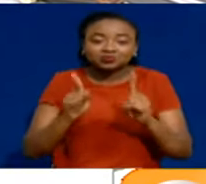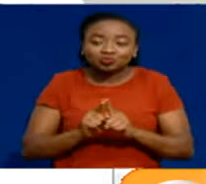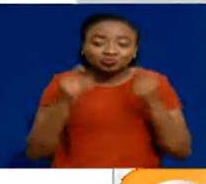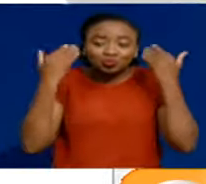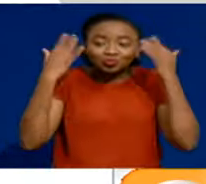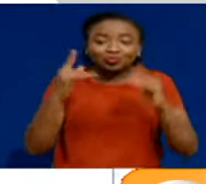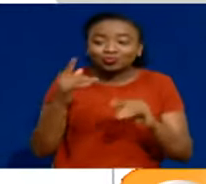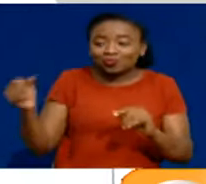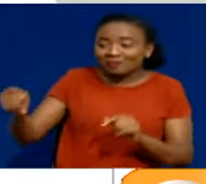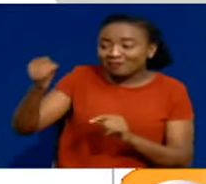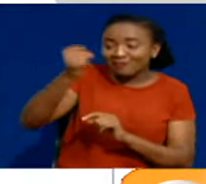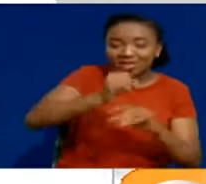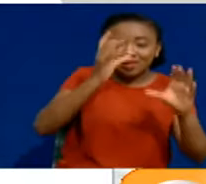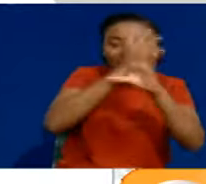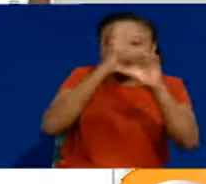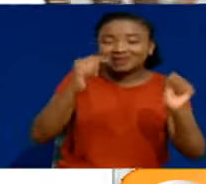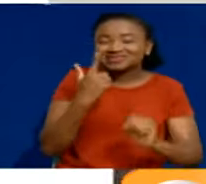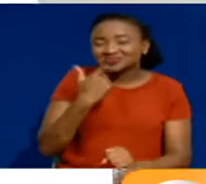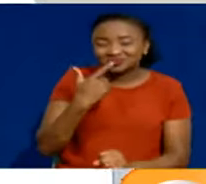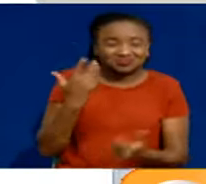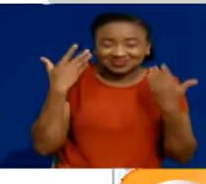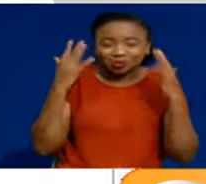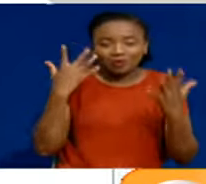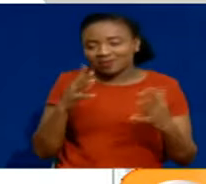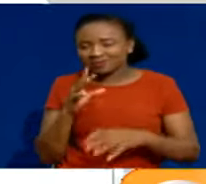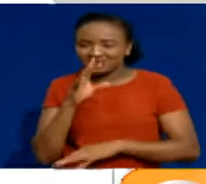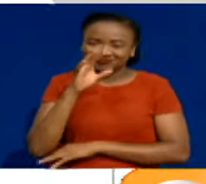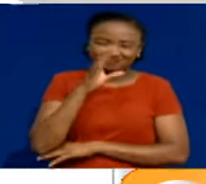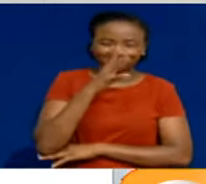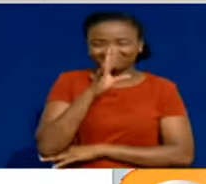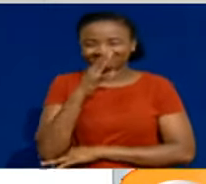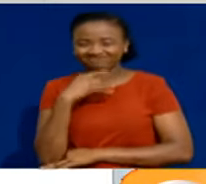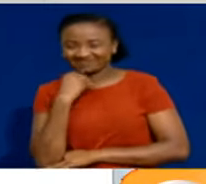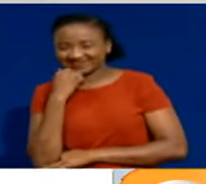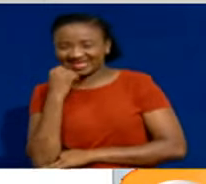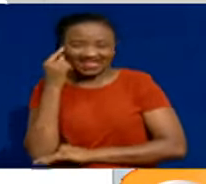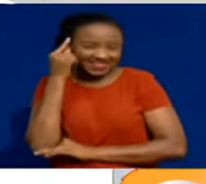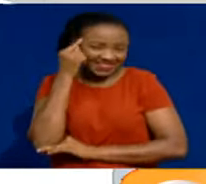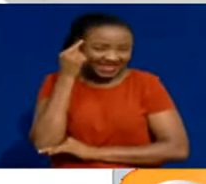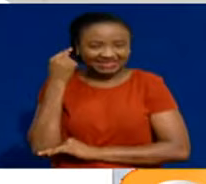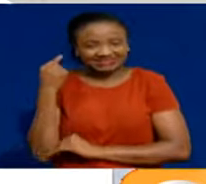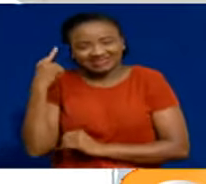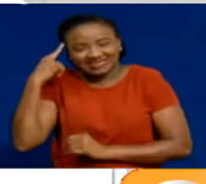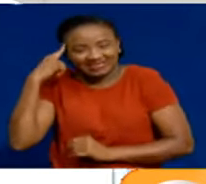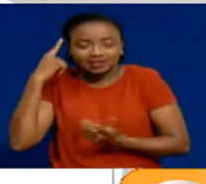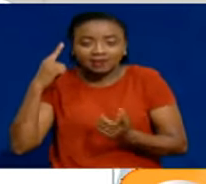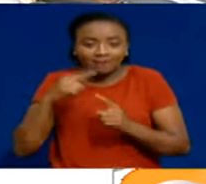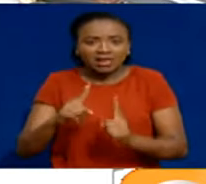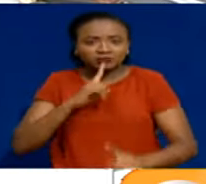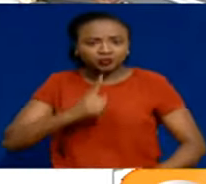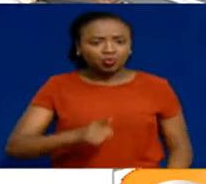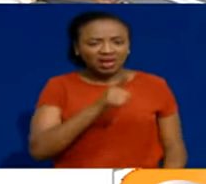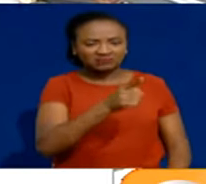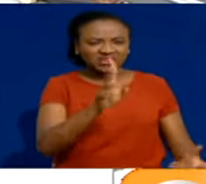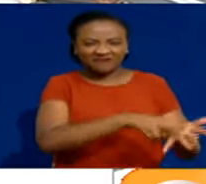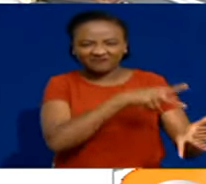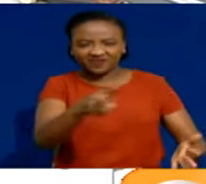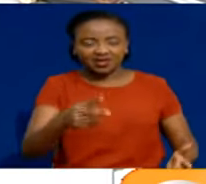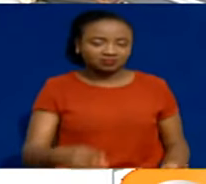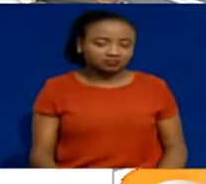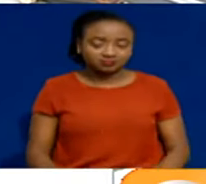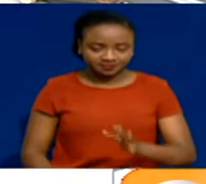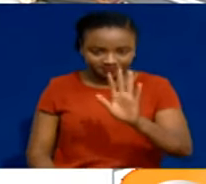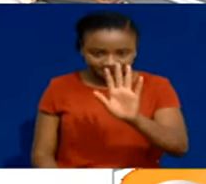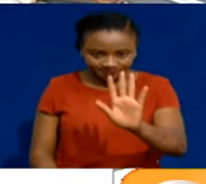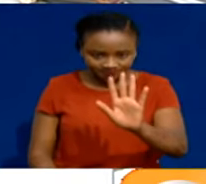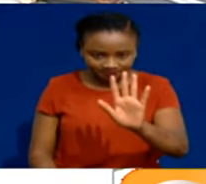You can speculate, you know, but you can't say, you know, William Ruto will not. You can't say that. Let me tell you. Where